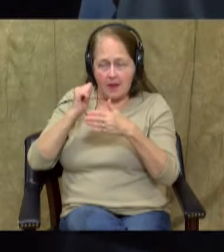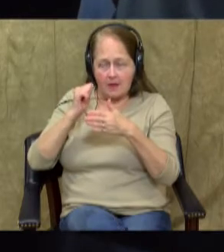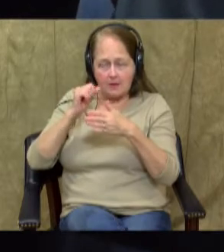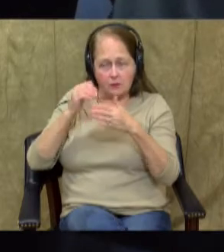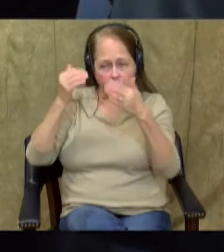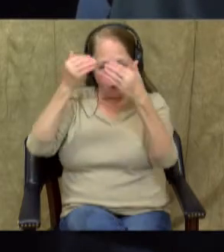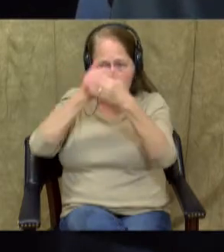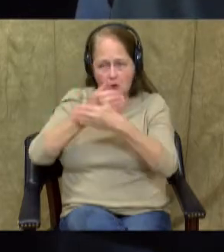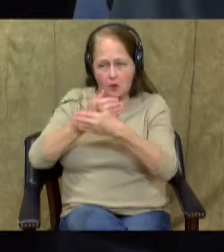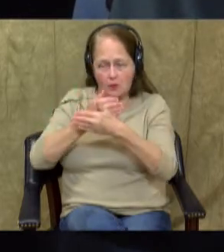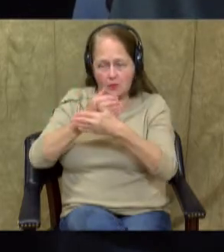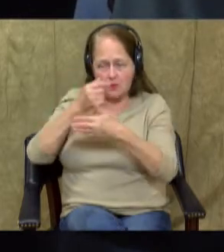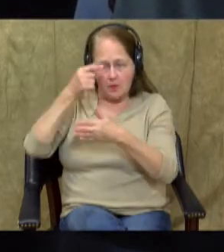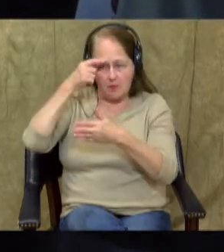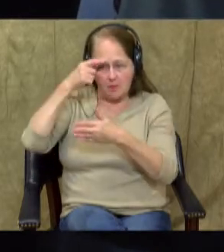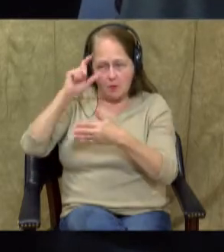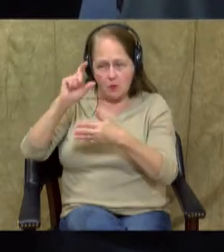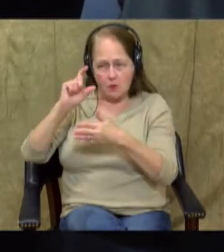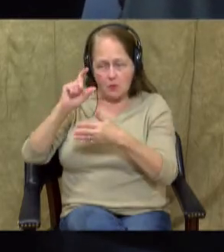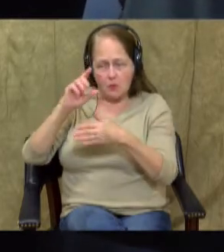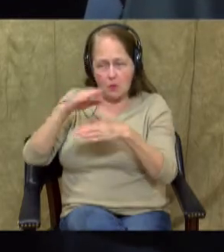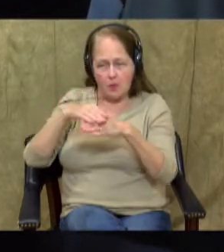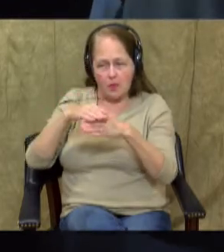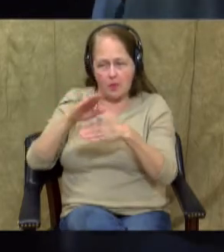the darkness. It's half lit.